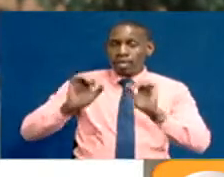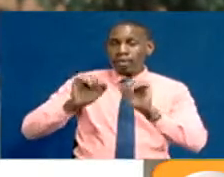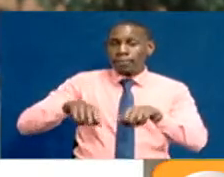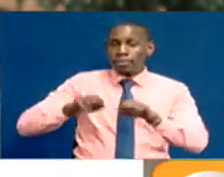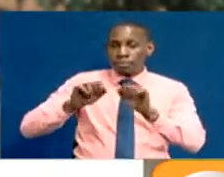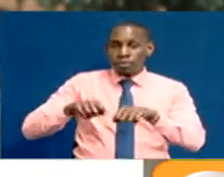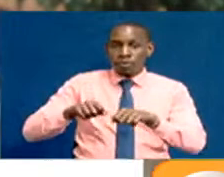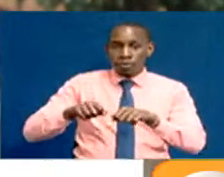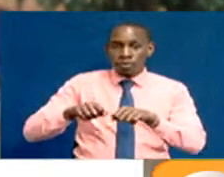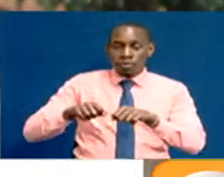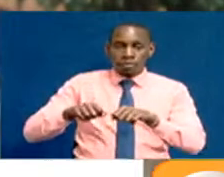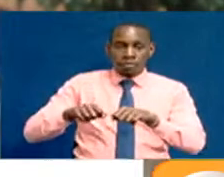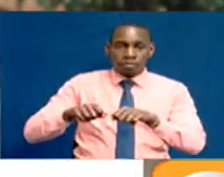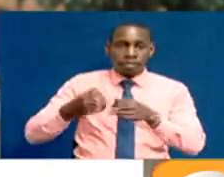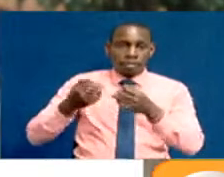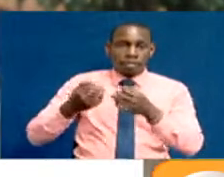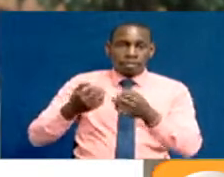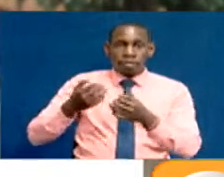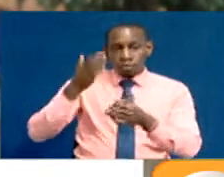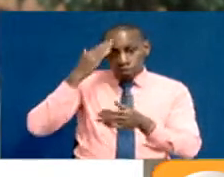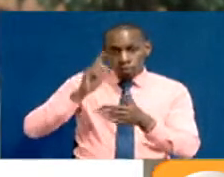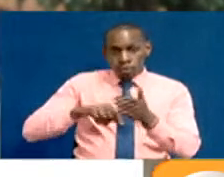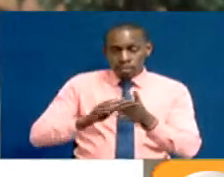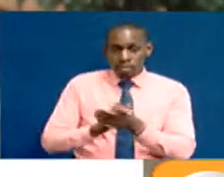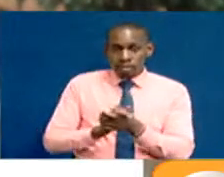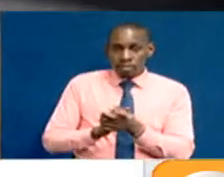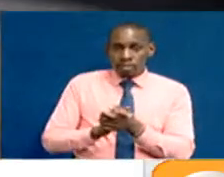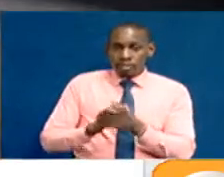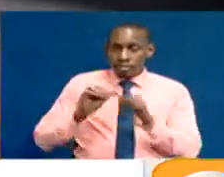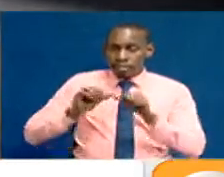to freely know that, this is fully